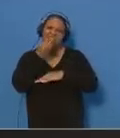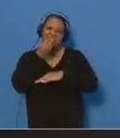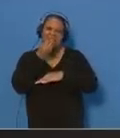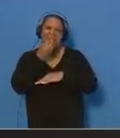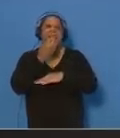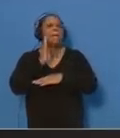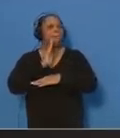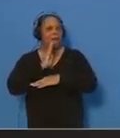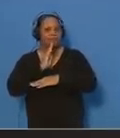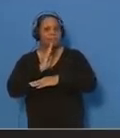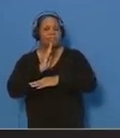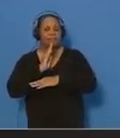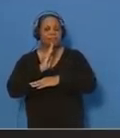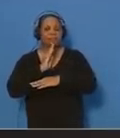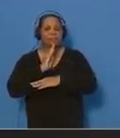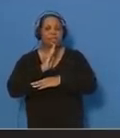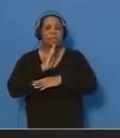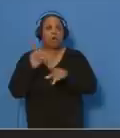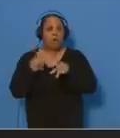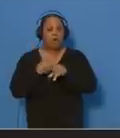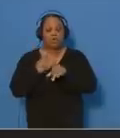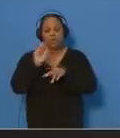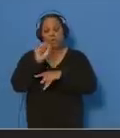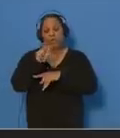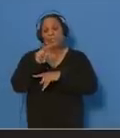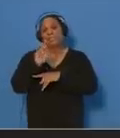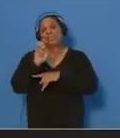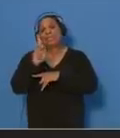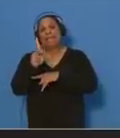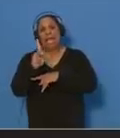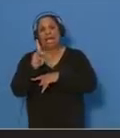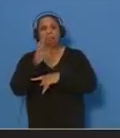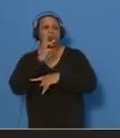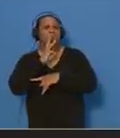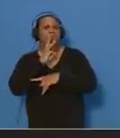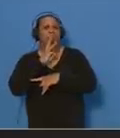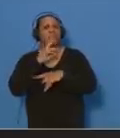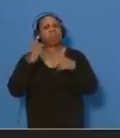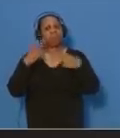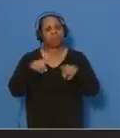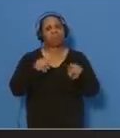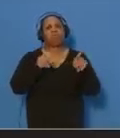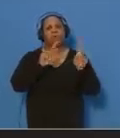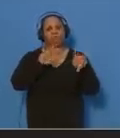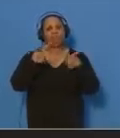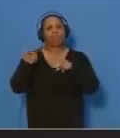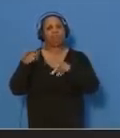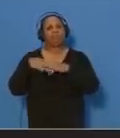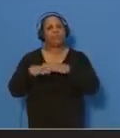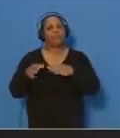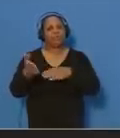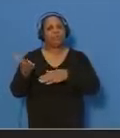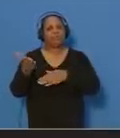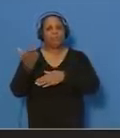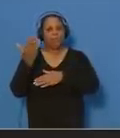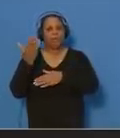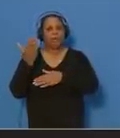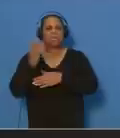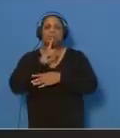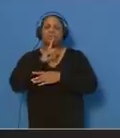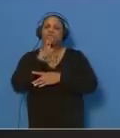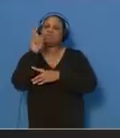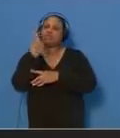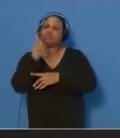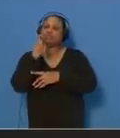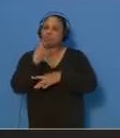breakfast. They are also provided with a snack and water to carry with them whilst they are out in the morning. To ensure that the critical needs